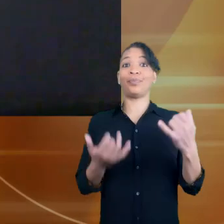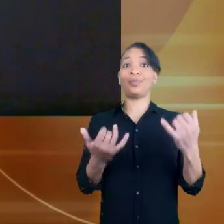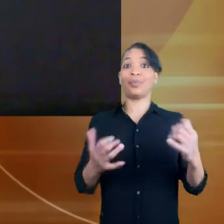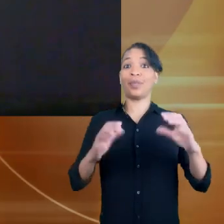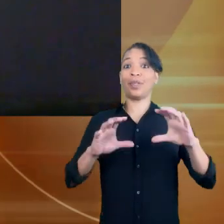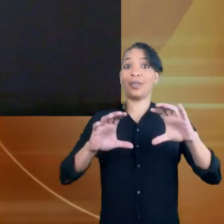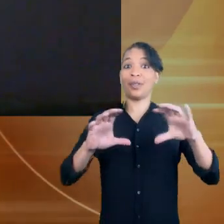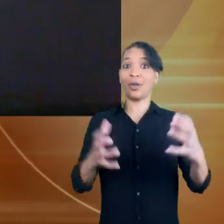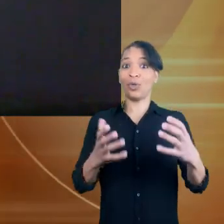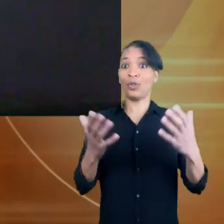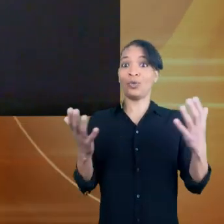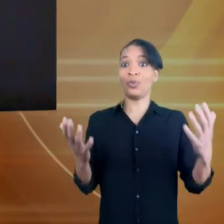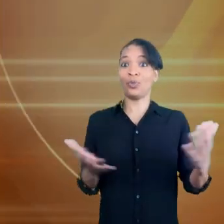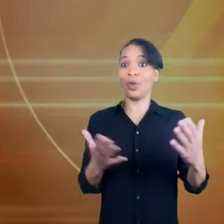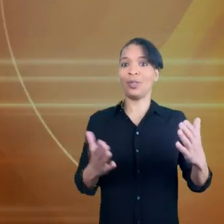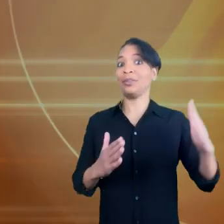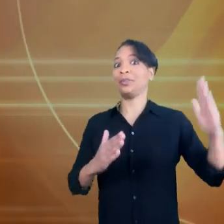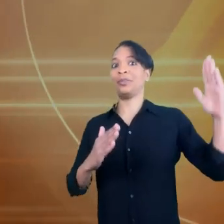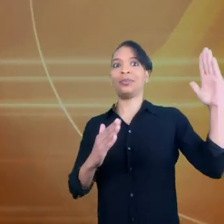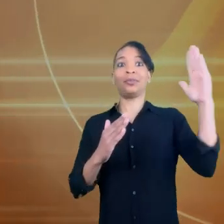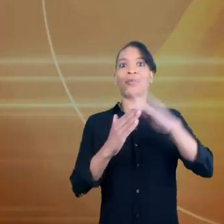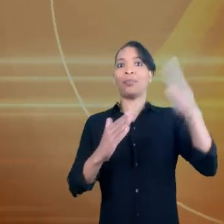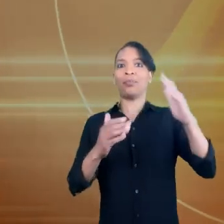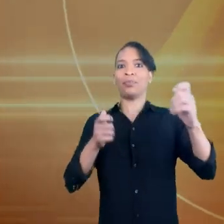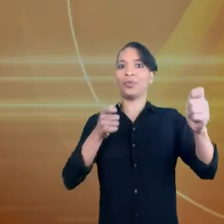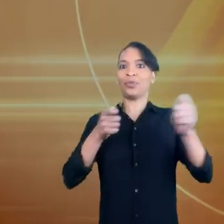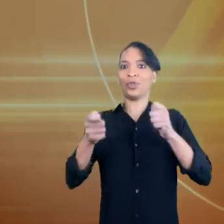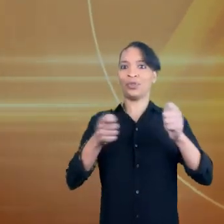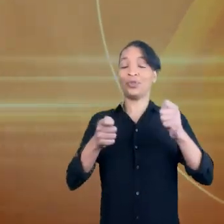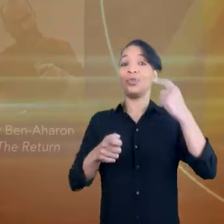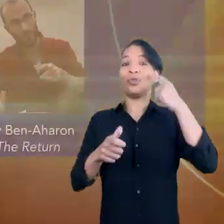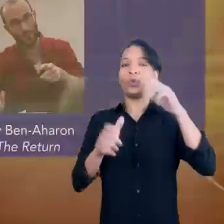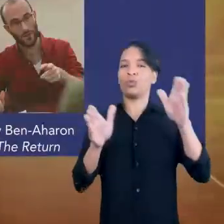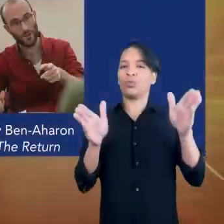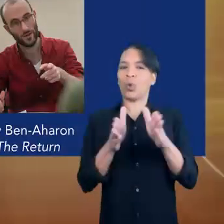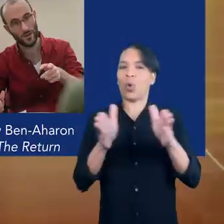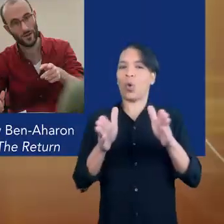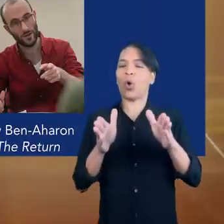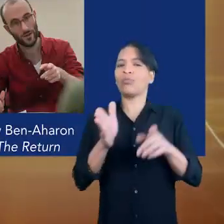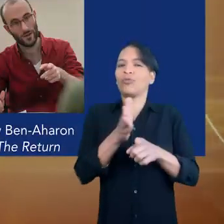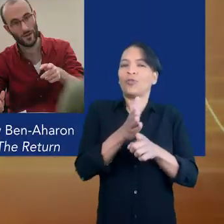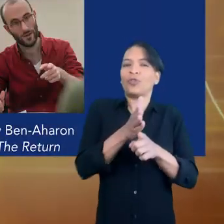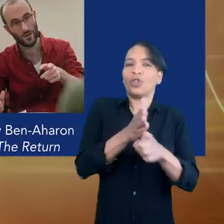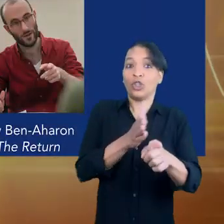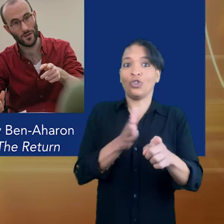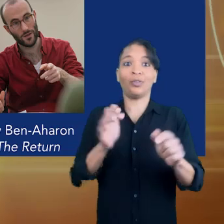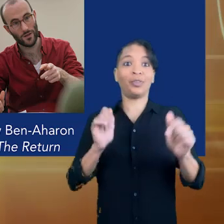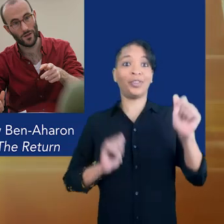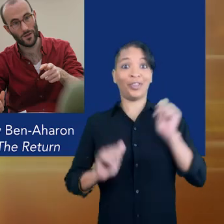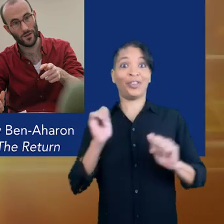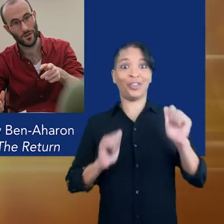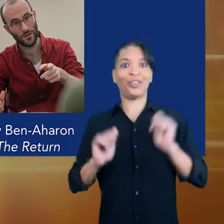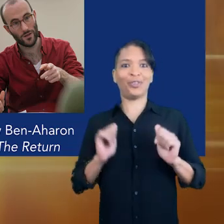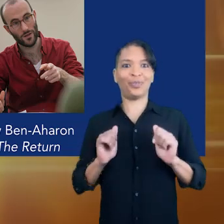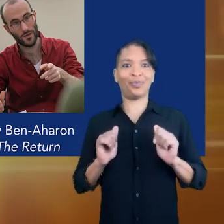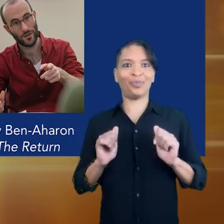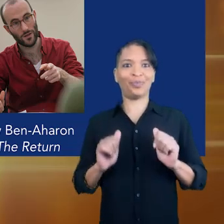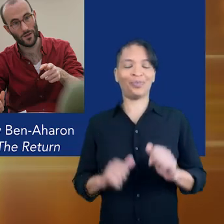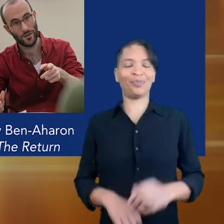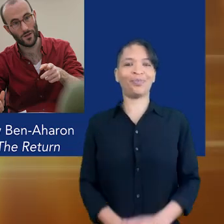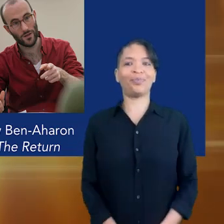Direction at a Small or Fringe Theater are Jason Modica for Parade, Moonbox Productions;